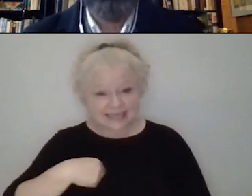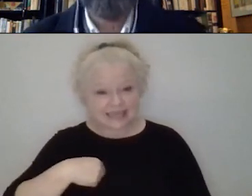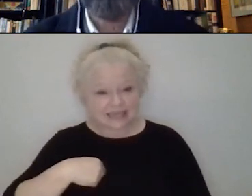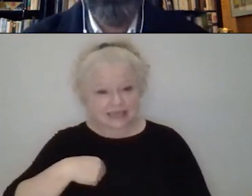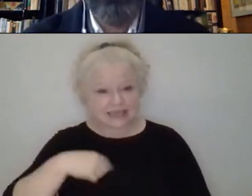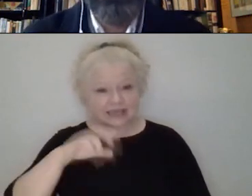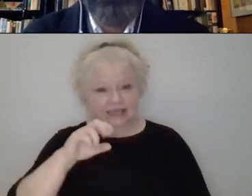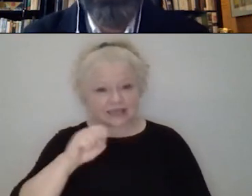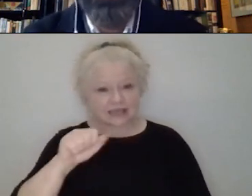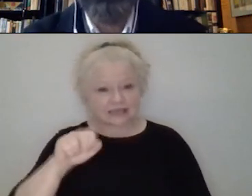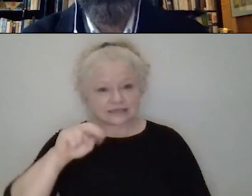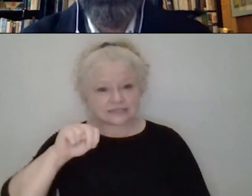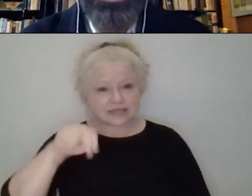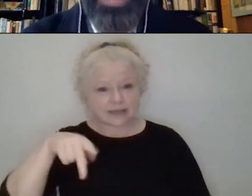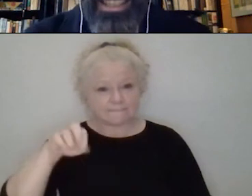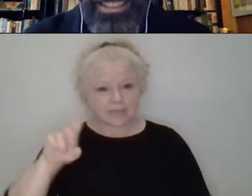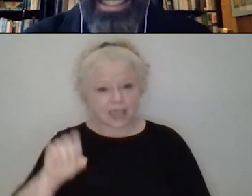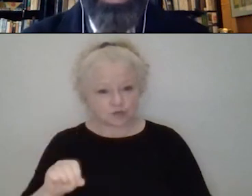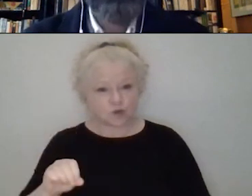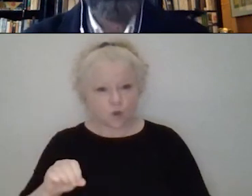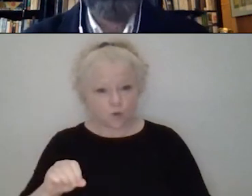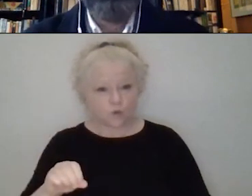my hometown, in Cuba.